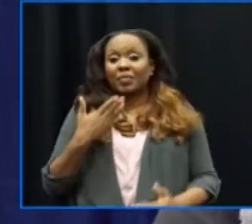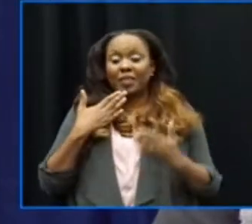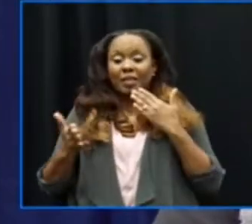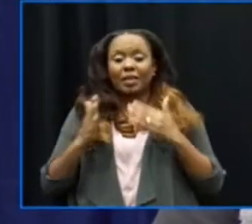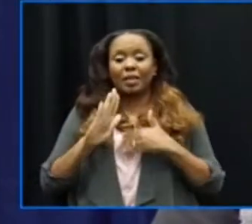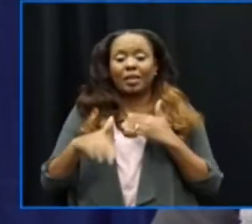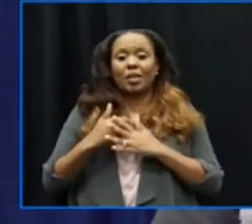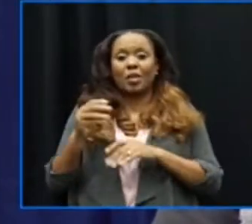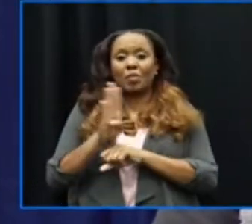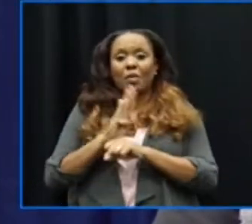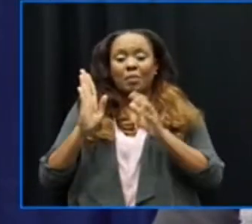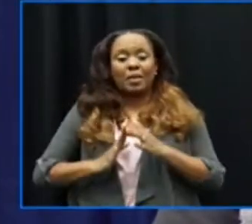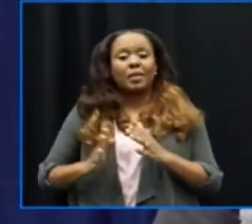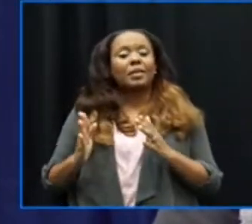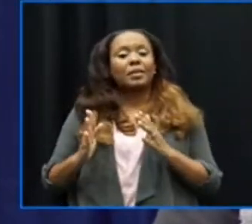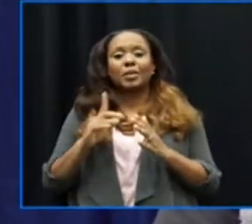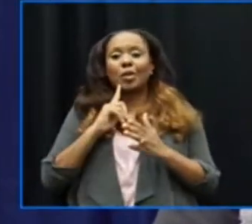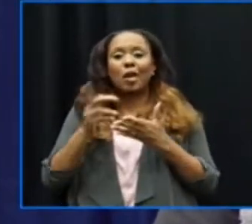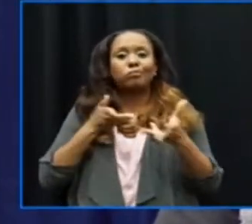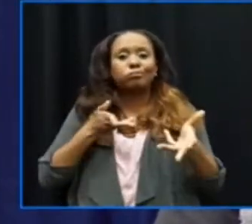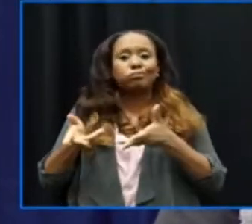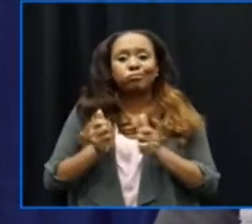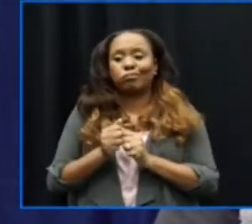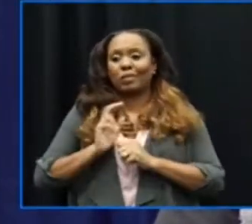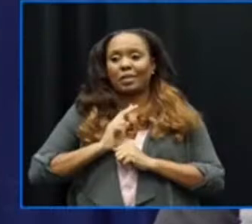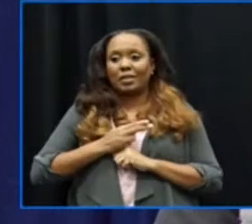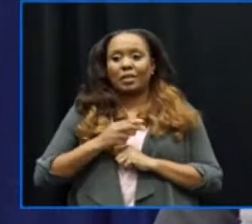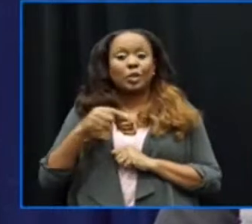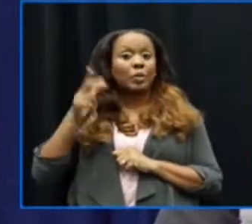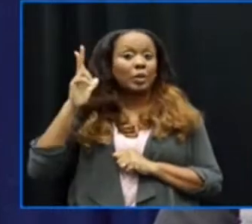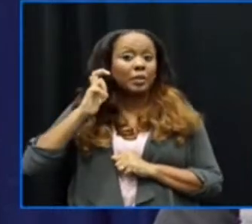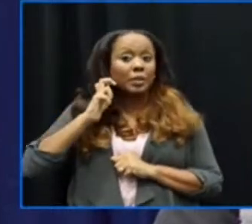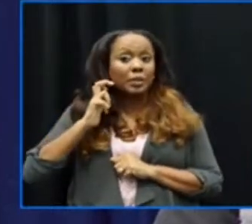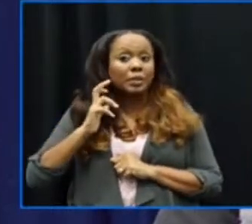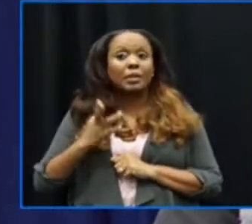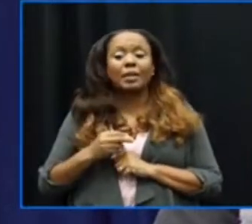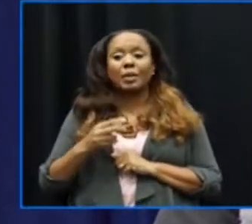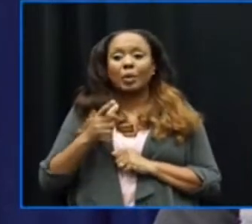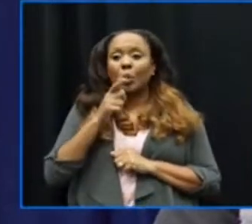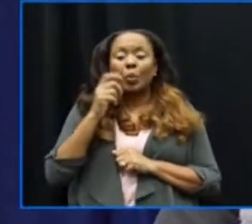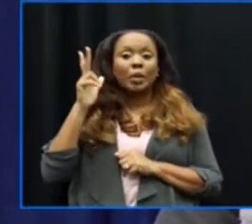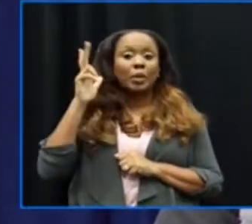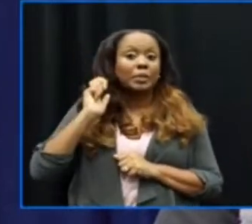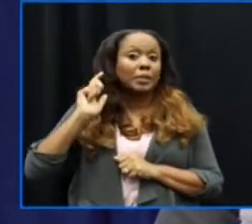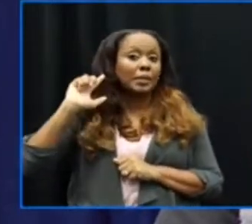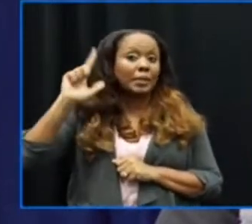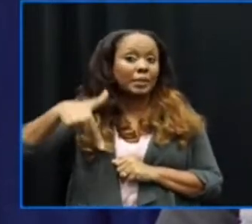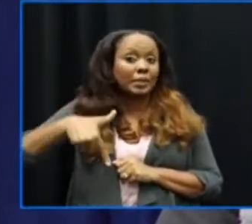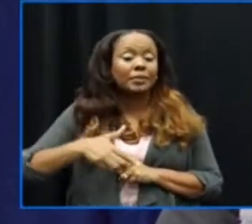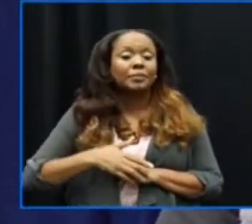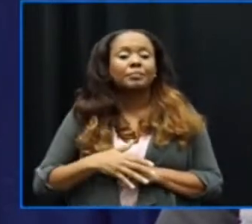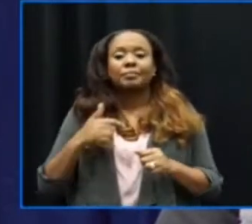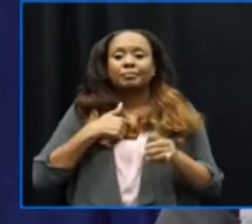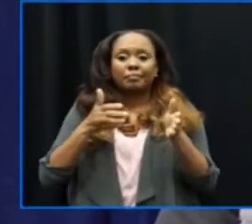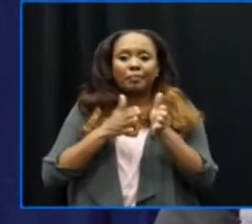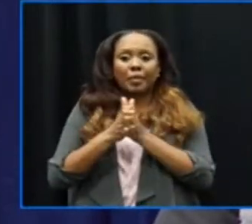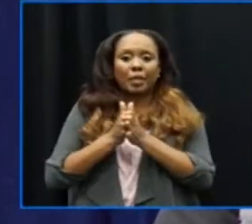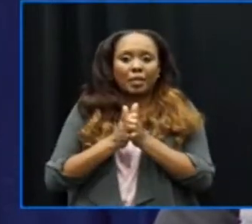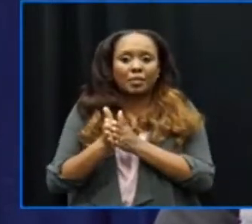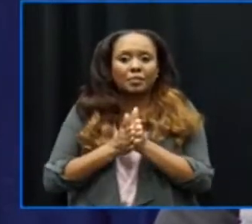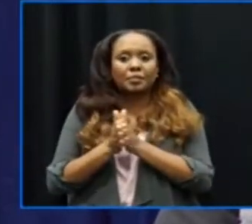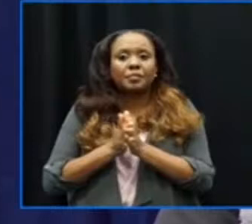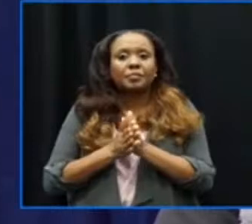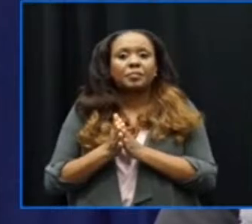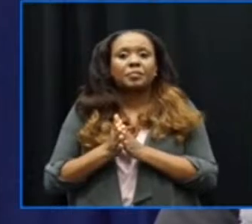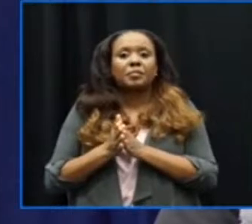Barbadians for engaging with us, those who are listening live and those who will listen after. And I look forward, as I said, to us